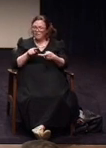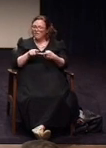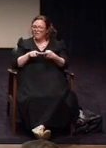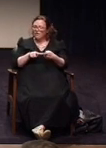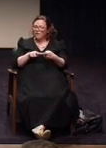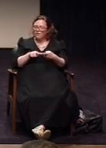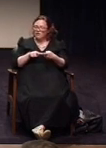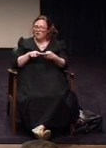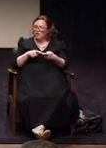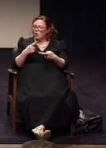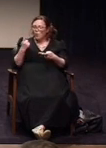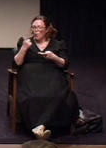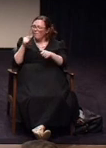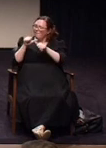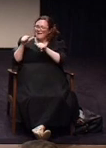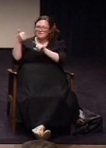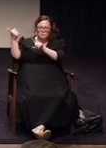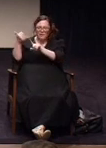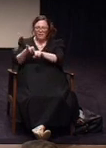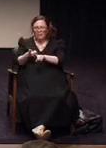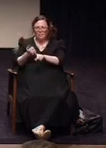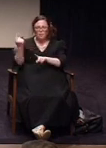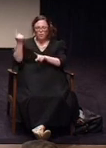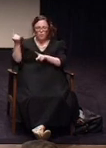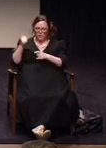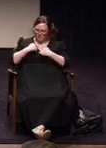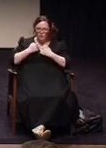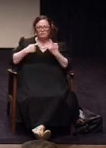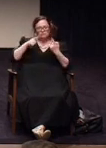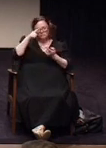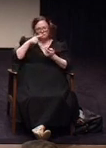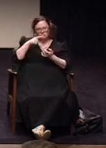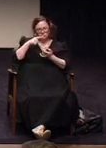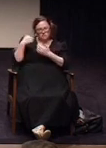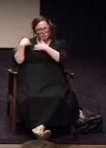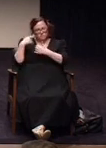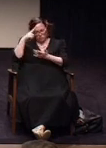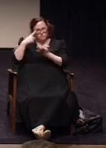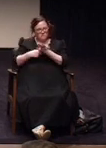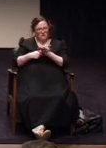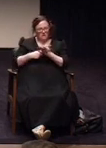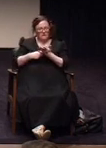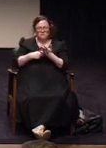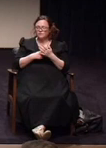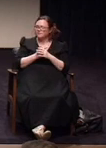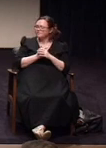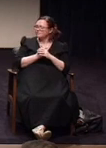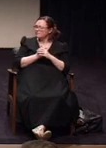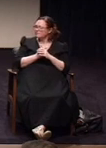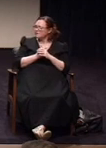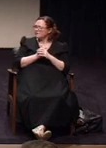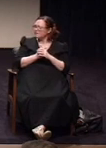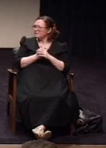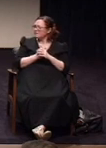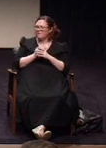which help will be dispatched to this incident or accident or what it is. That's